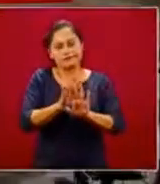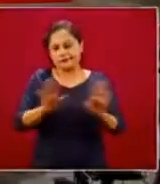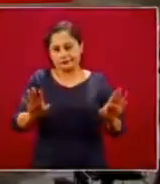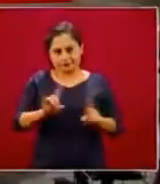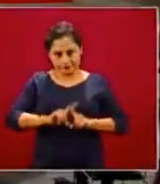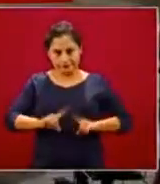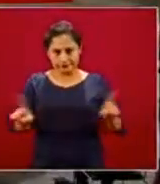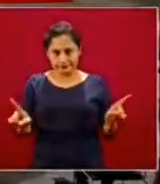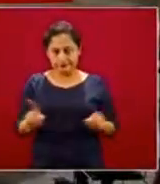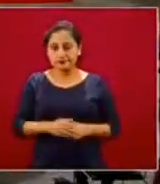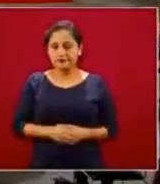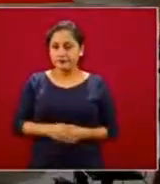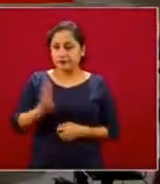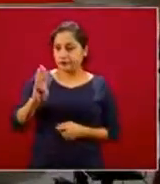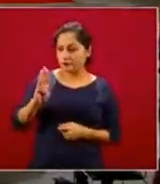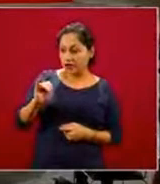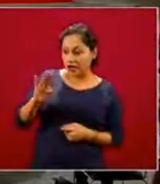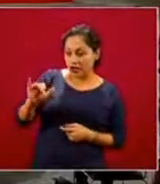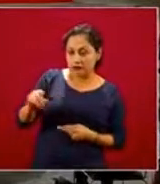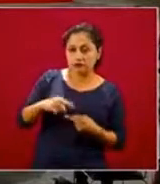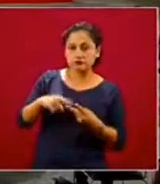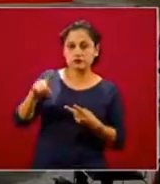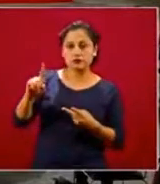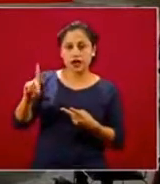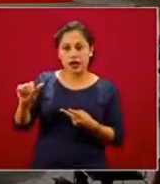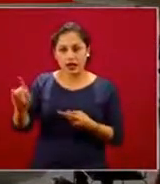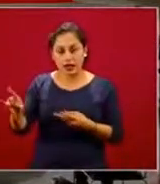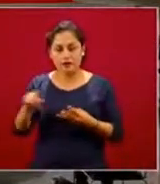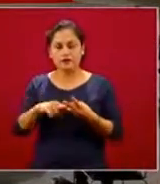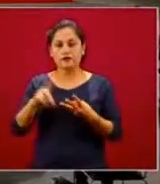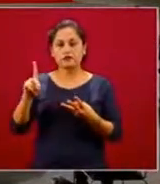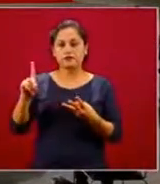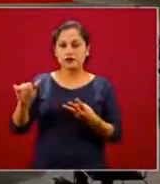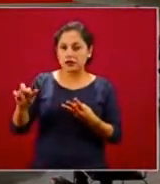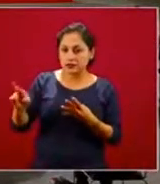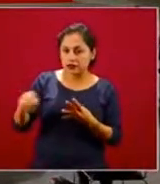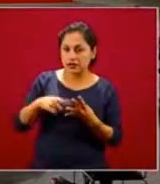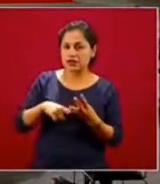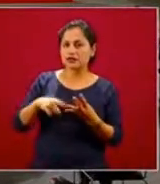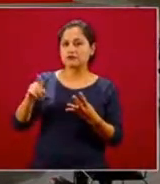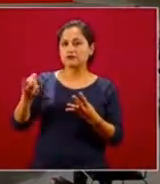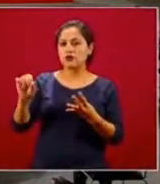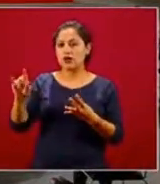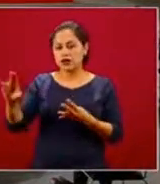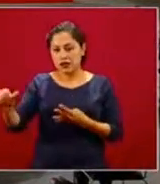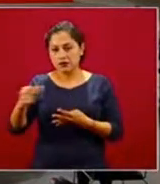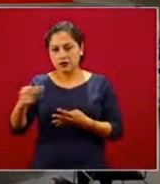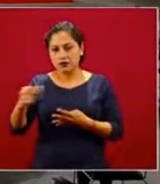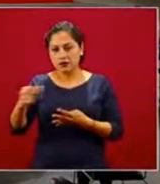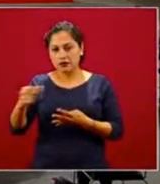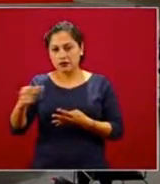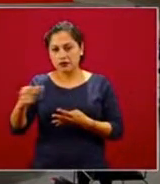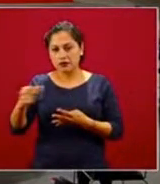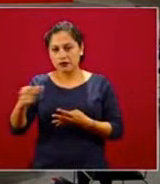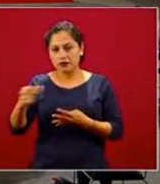So Blanca Aguirre, then Alejandro, then Araceli, and Daniela Pastrana.